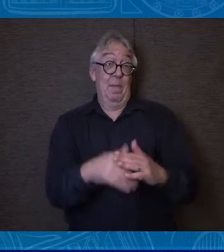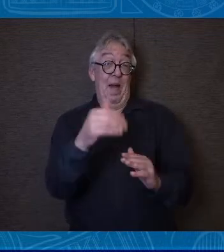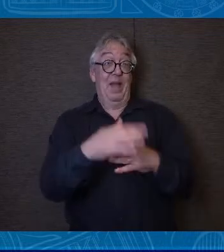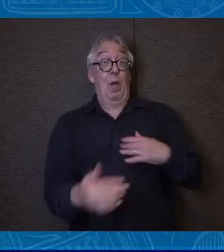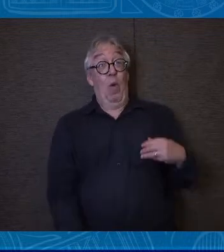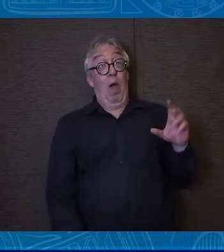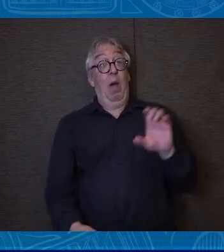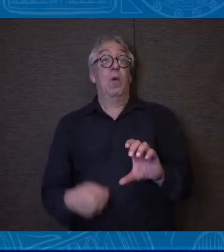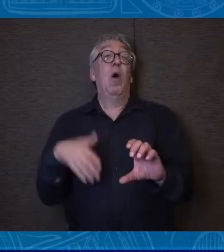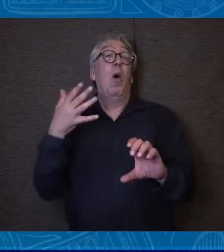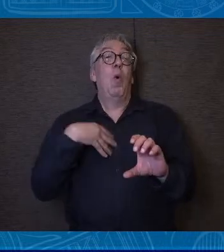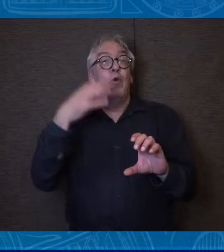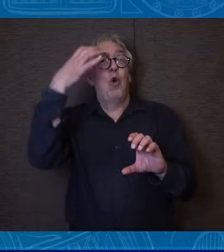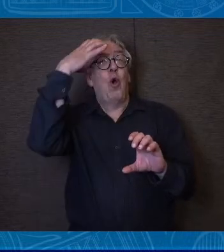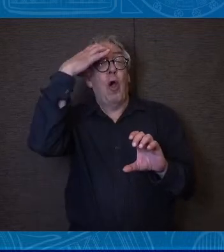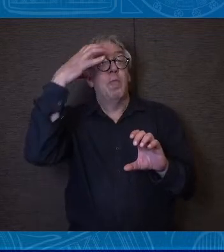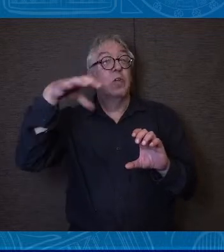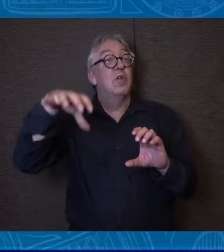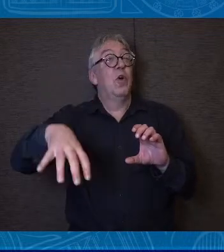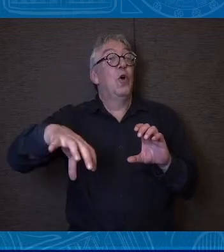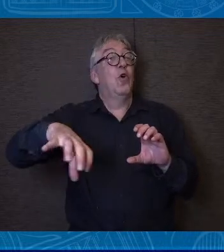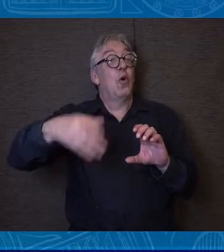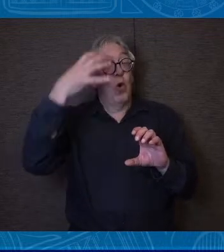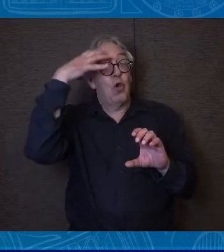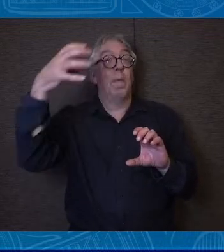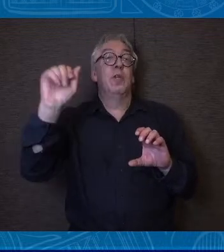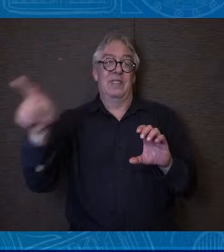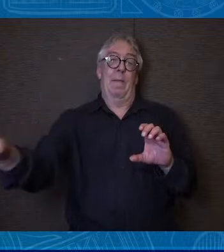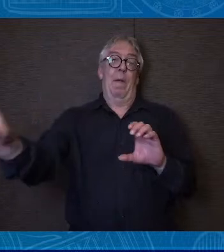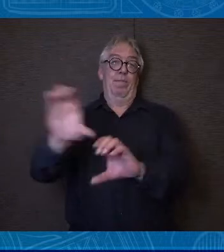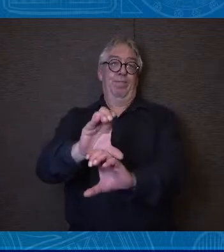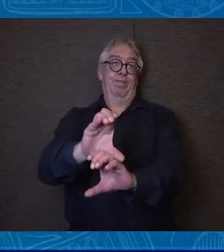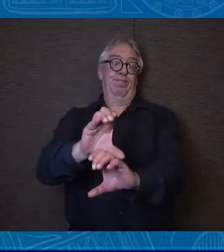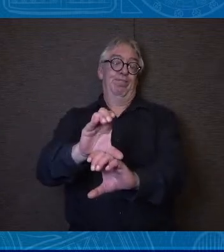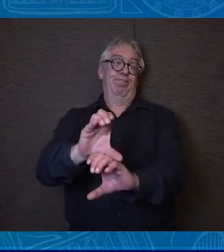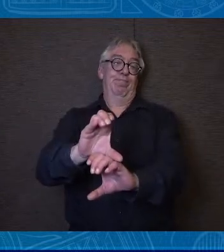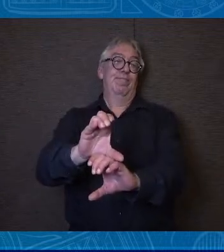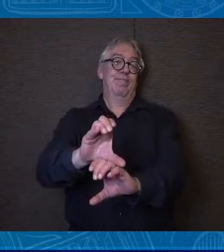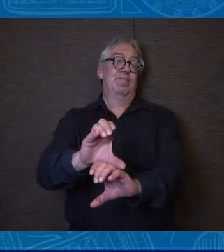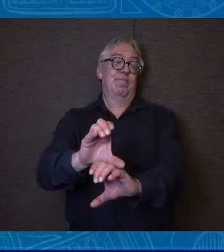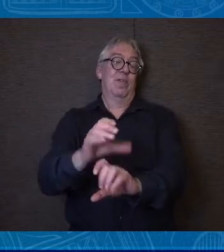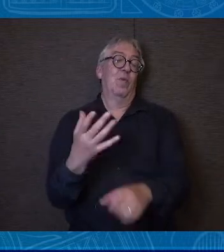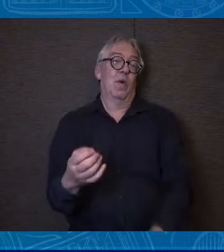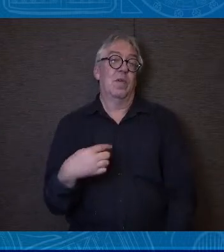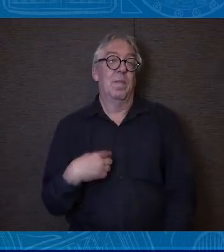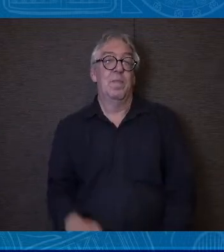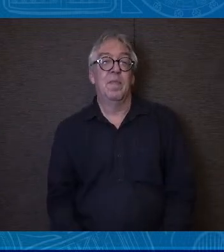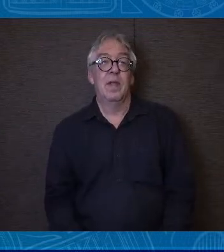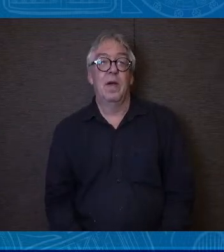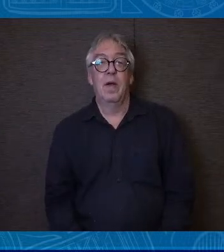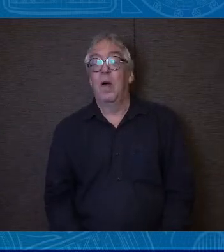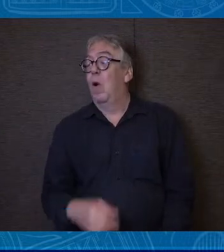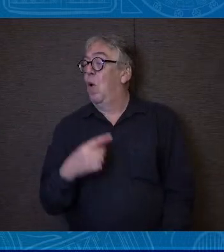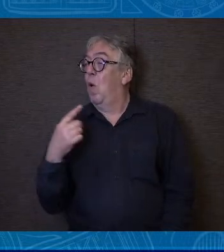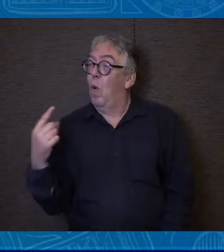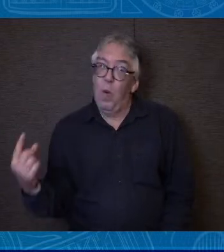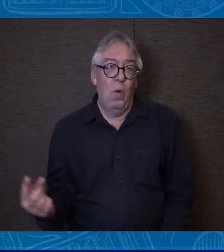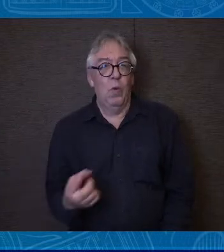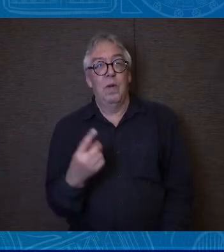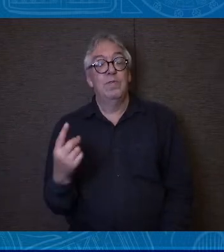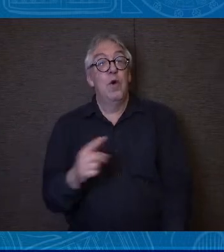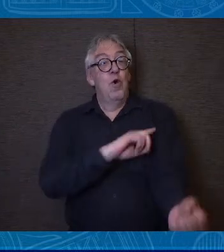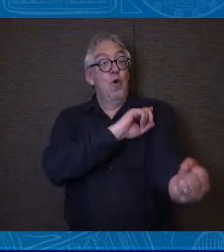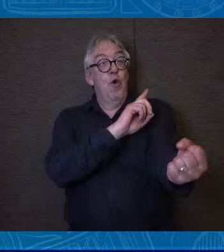and always reinforce this positive signaling on the importance of capacity building and also in terms